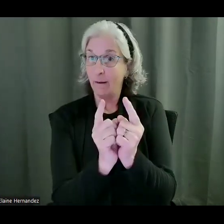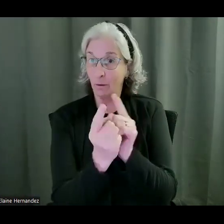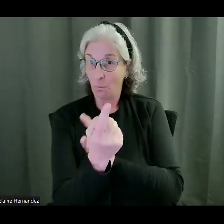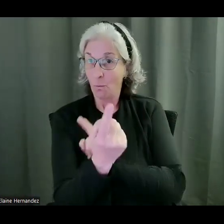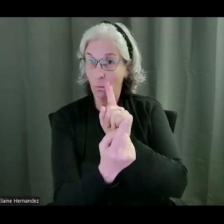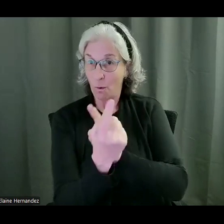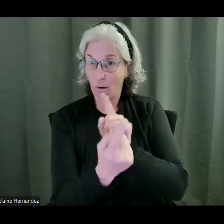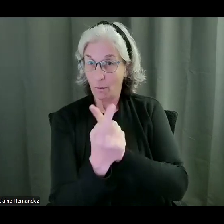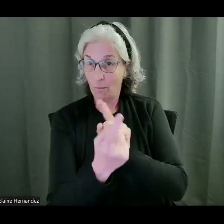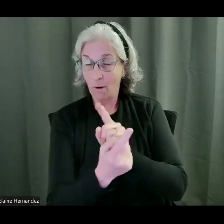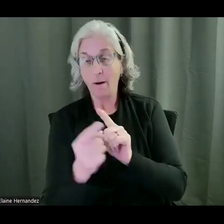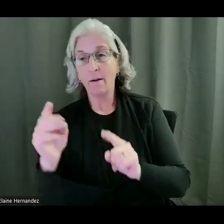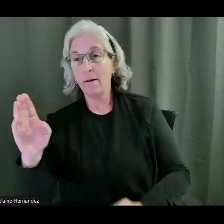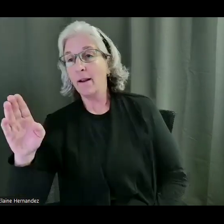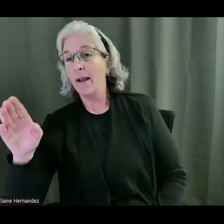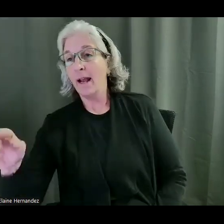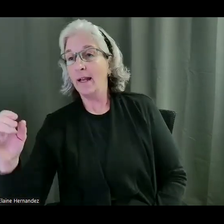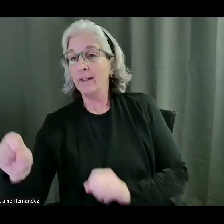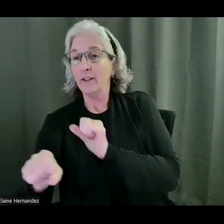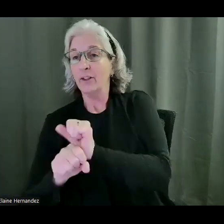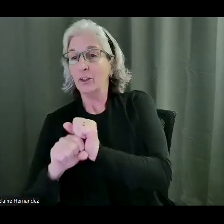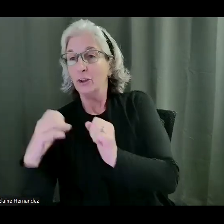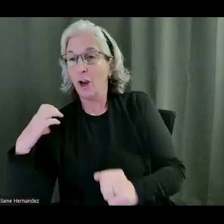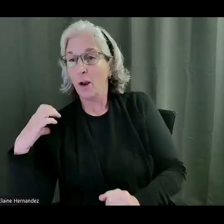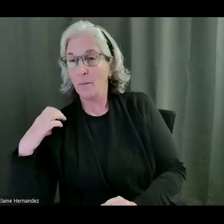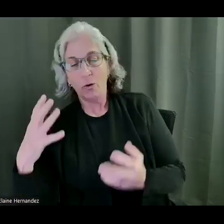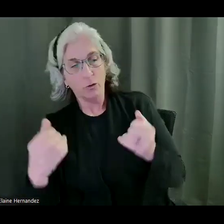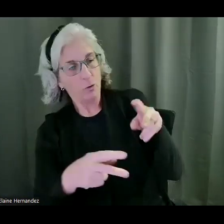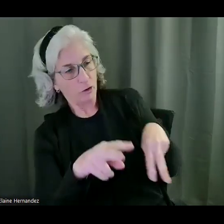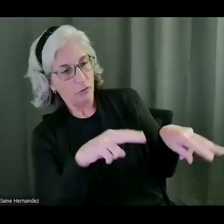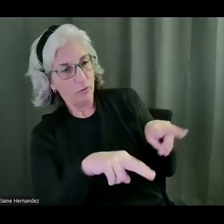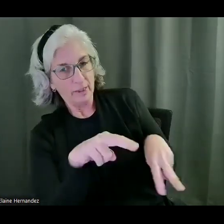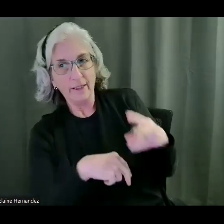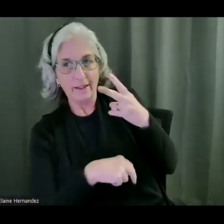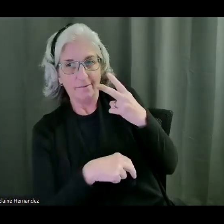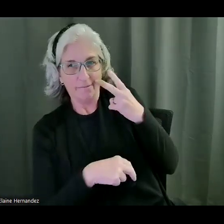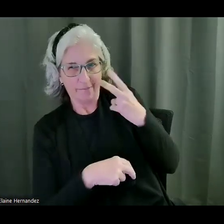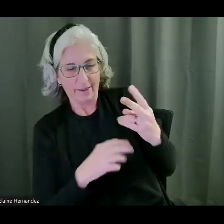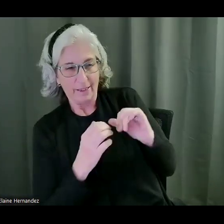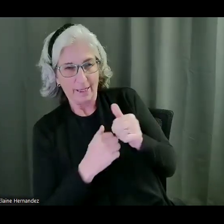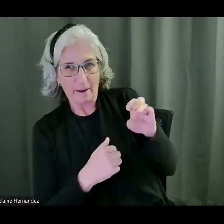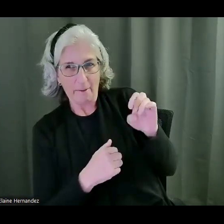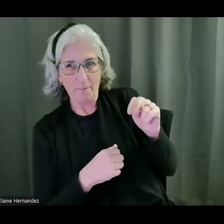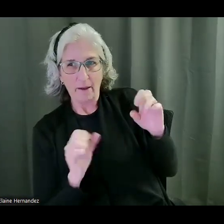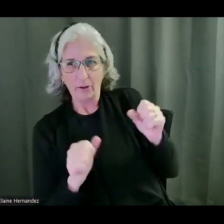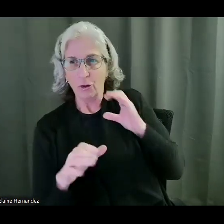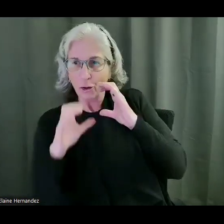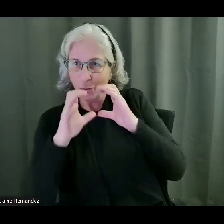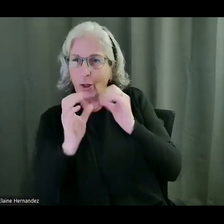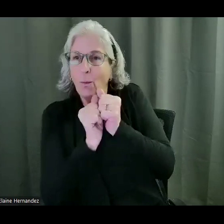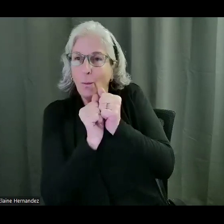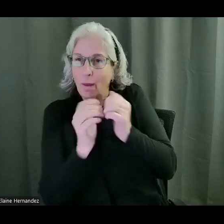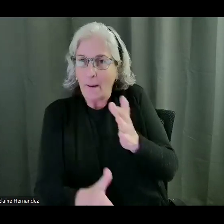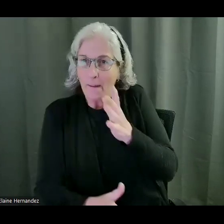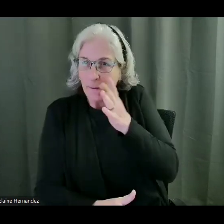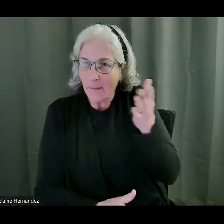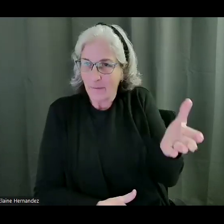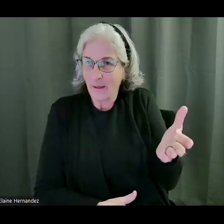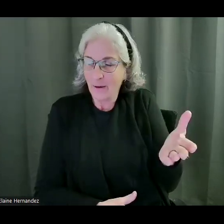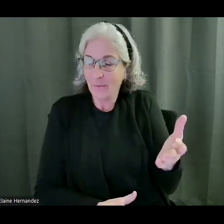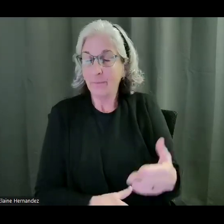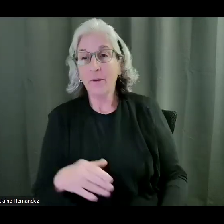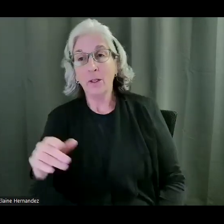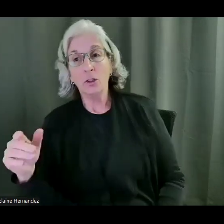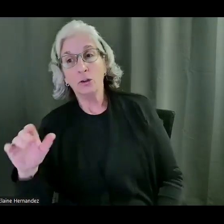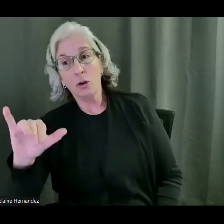to observe his communication skills without the intervention from his mother. During this meeting, Ben's job coach asked him